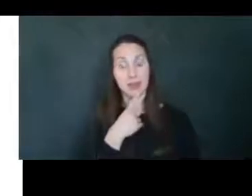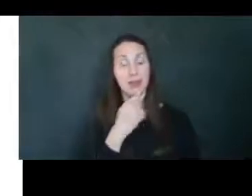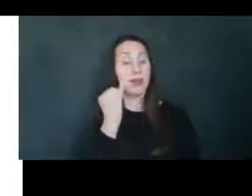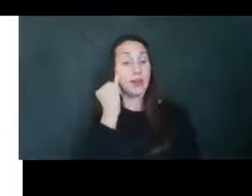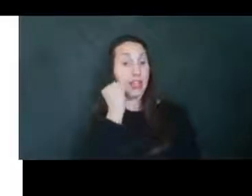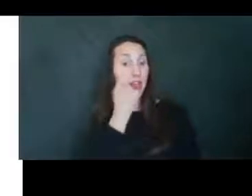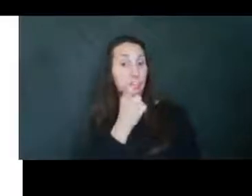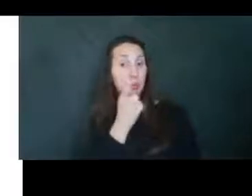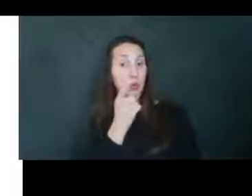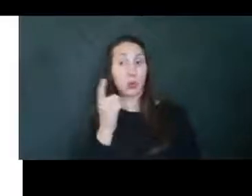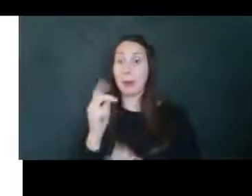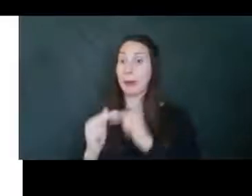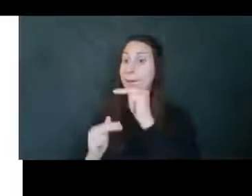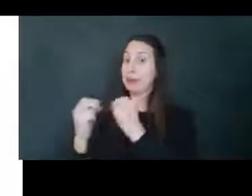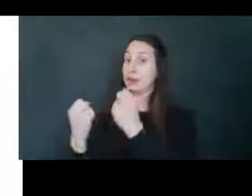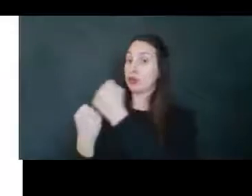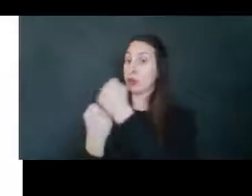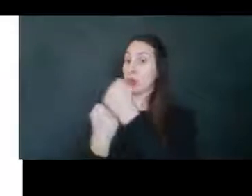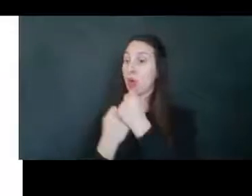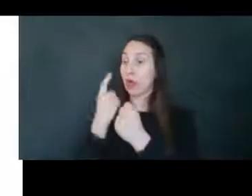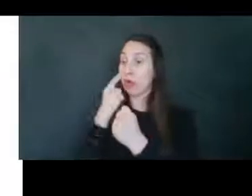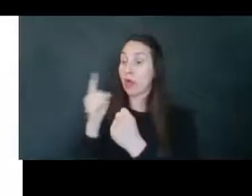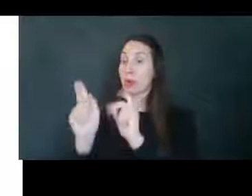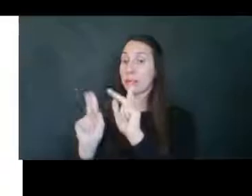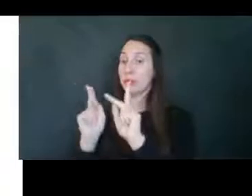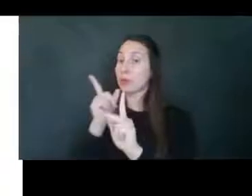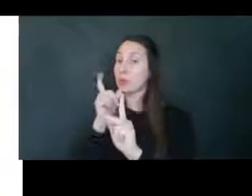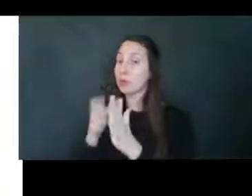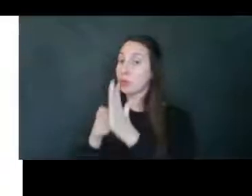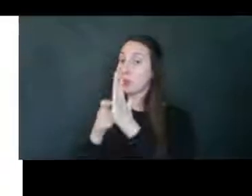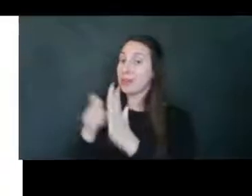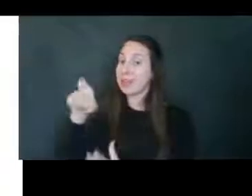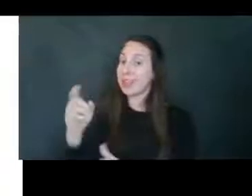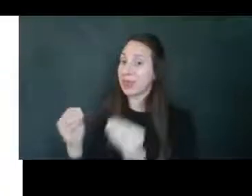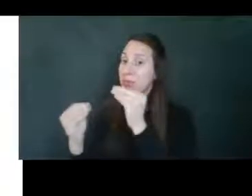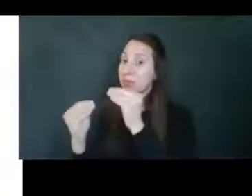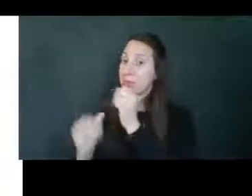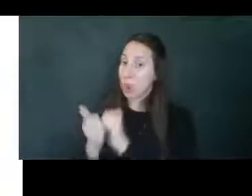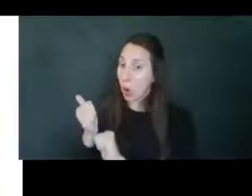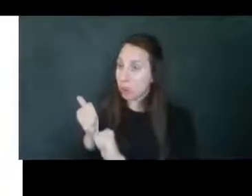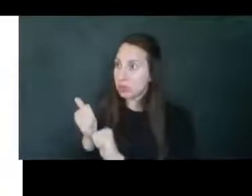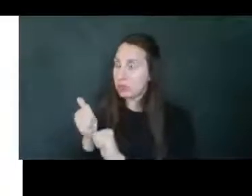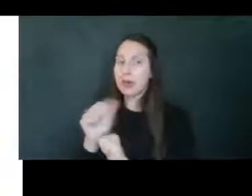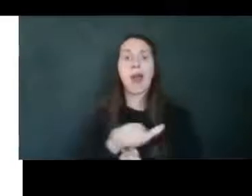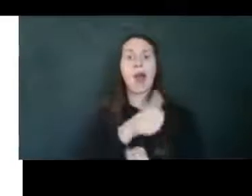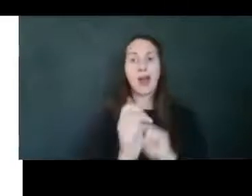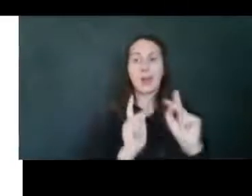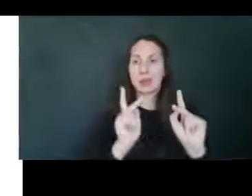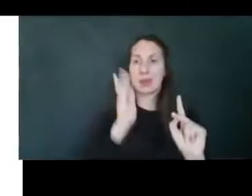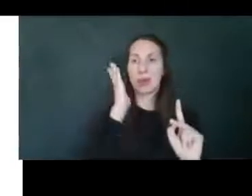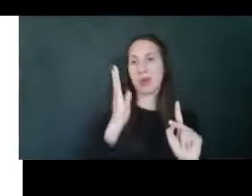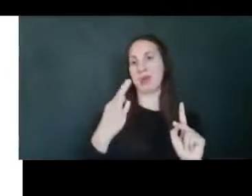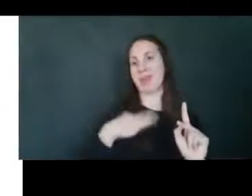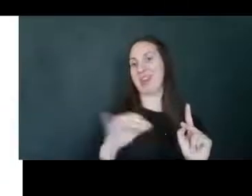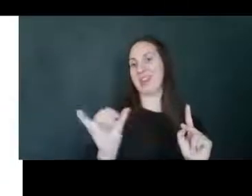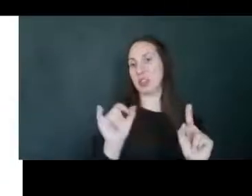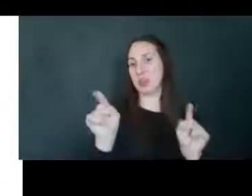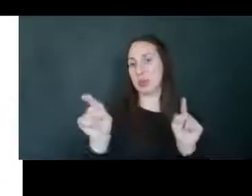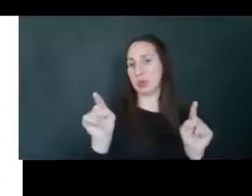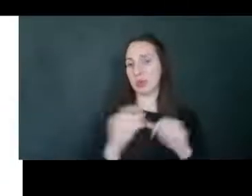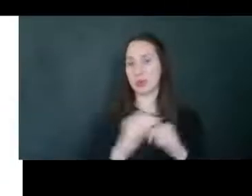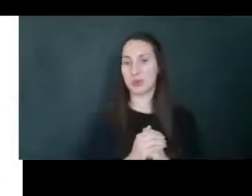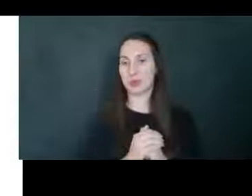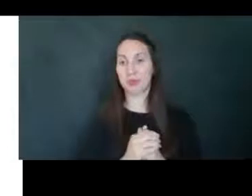it the most, everyone else will benefit too. Training our staff on how to be warmly direct,